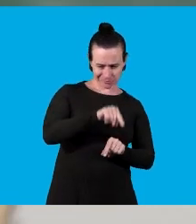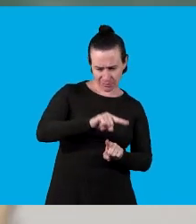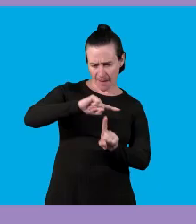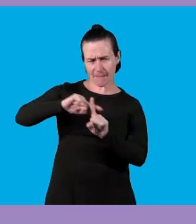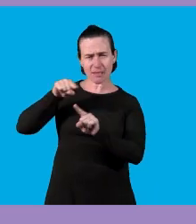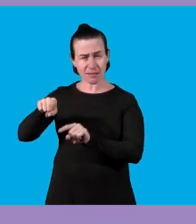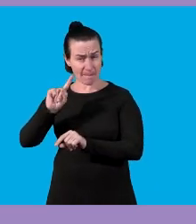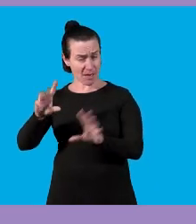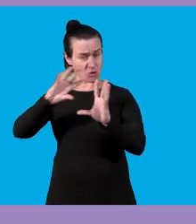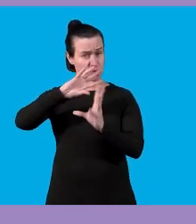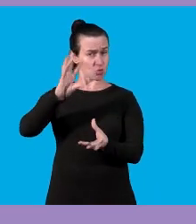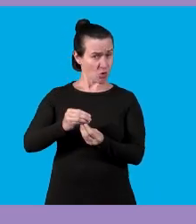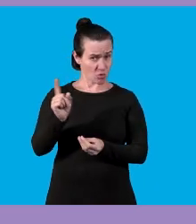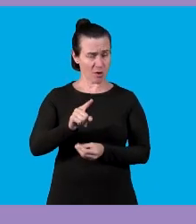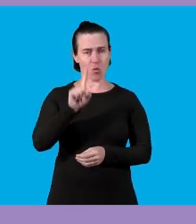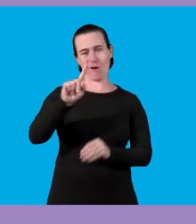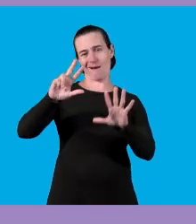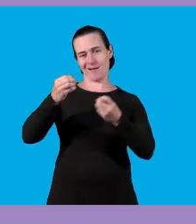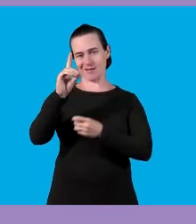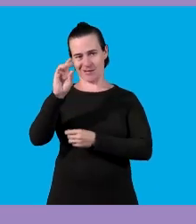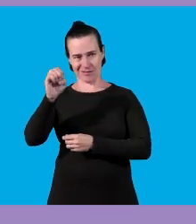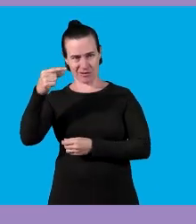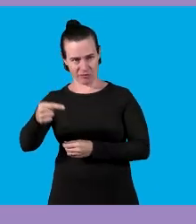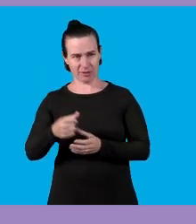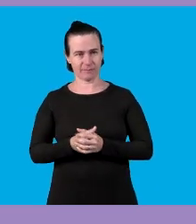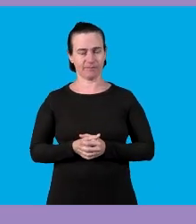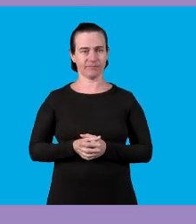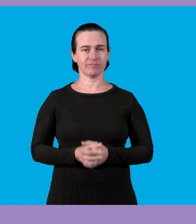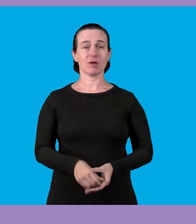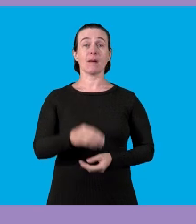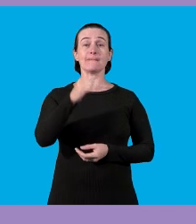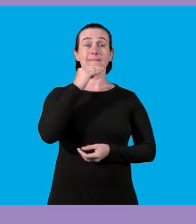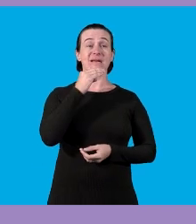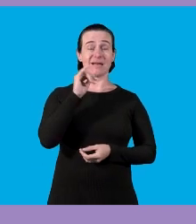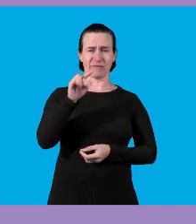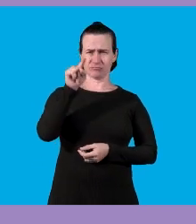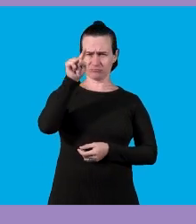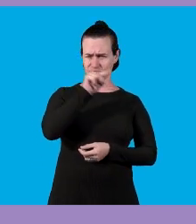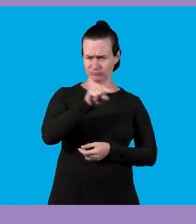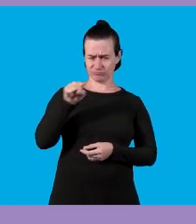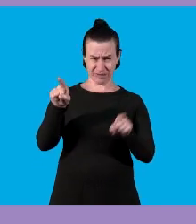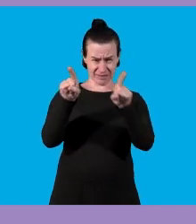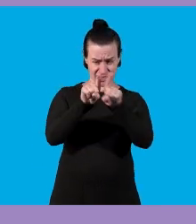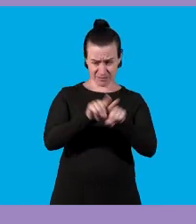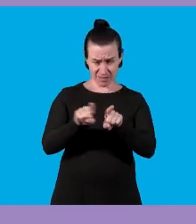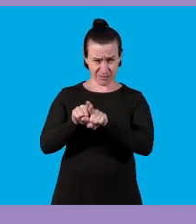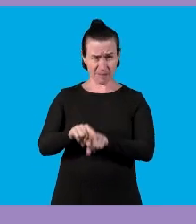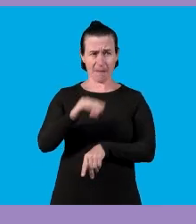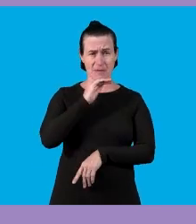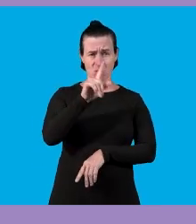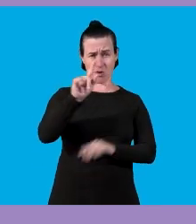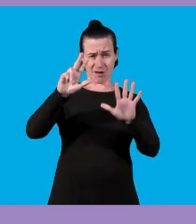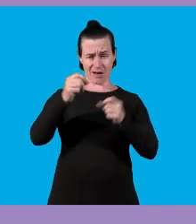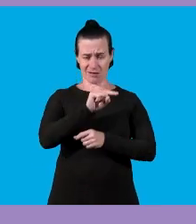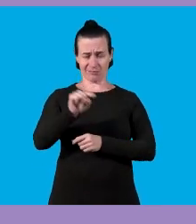degrees. And so we divide with three angles and we have 60 degrees each. So each angle is going to be 60